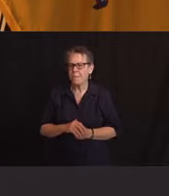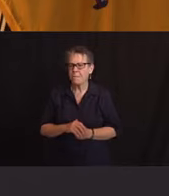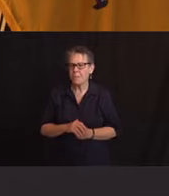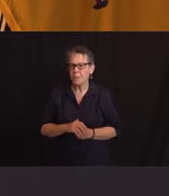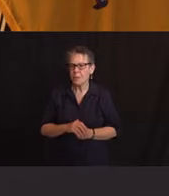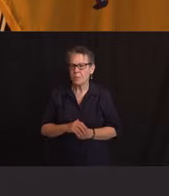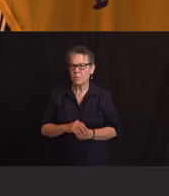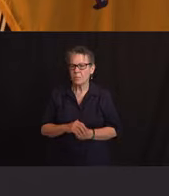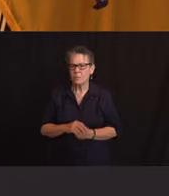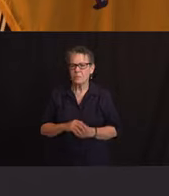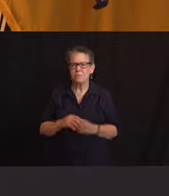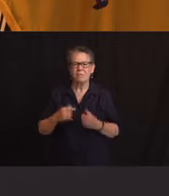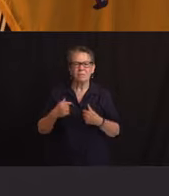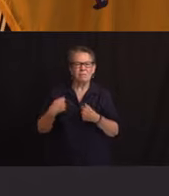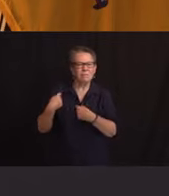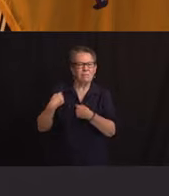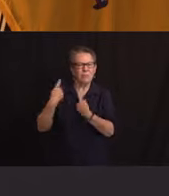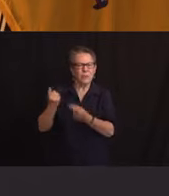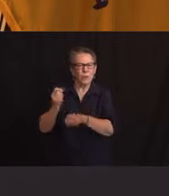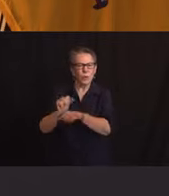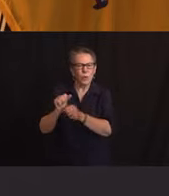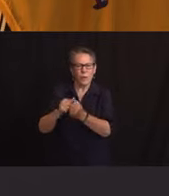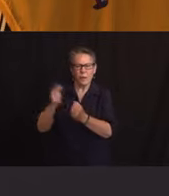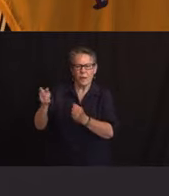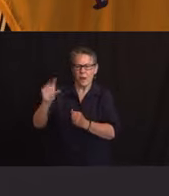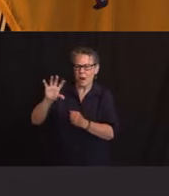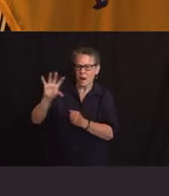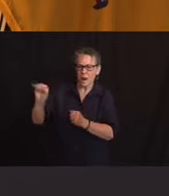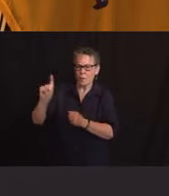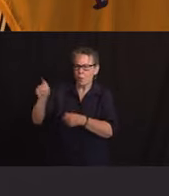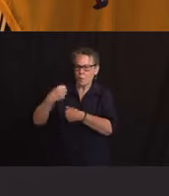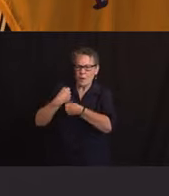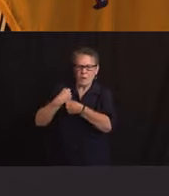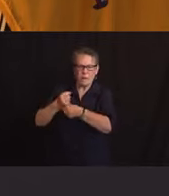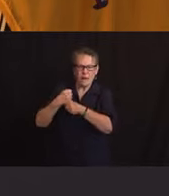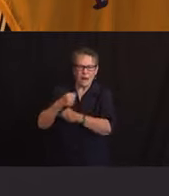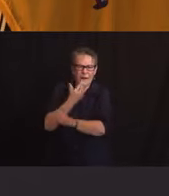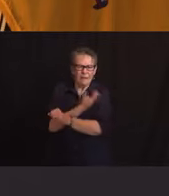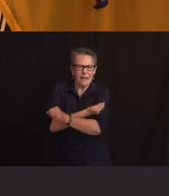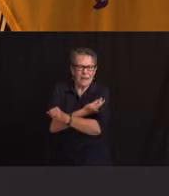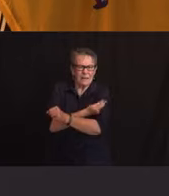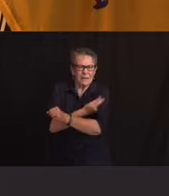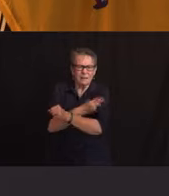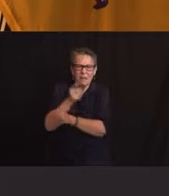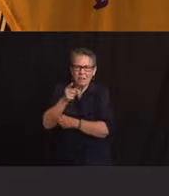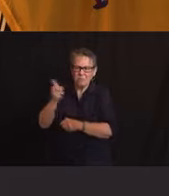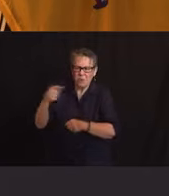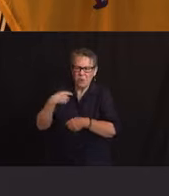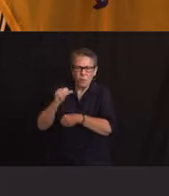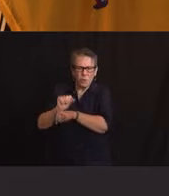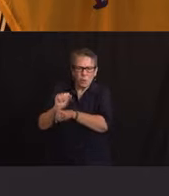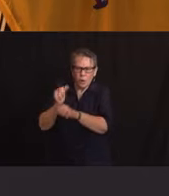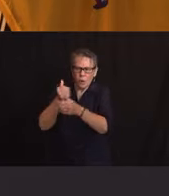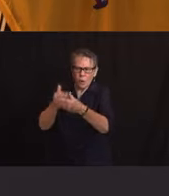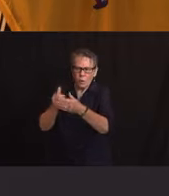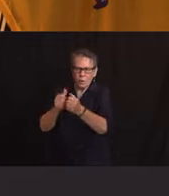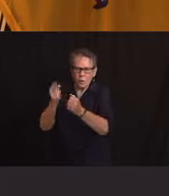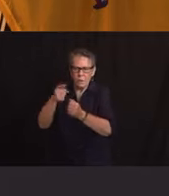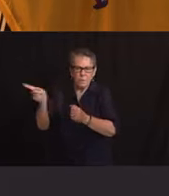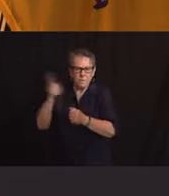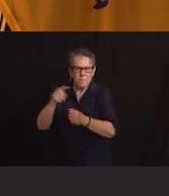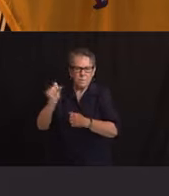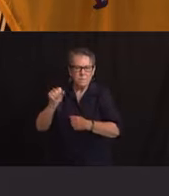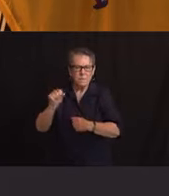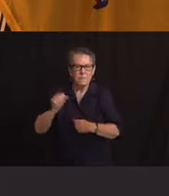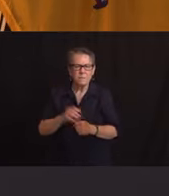work continues apace. But would we consider other steps? I think if we had to, we will.